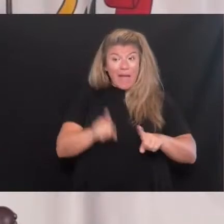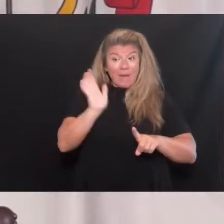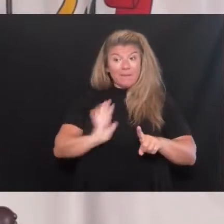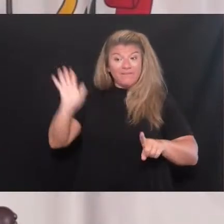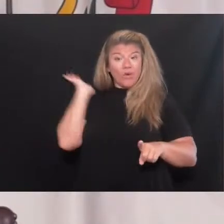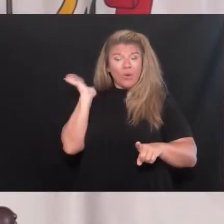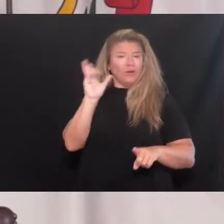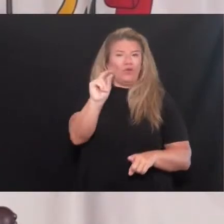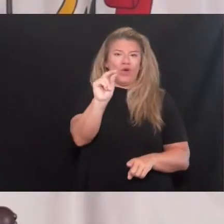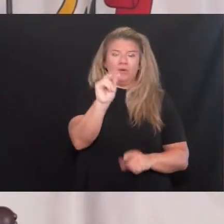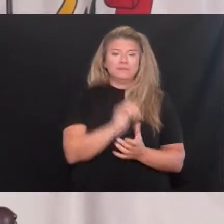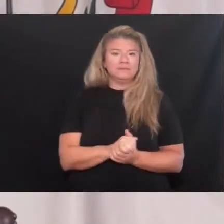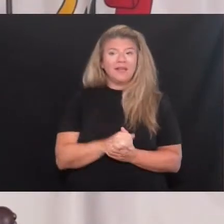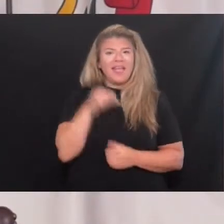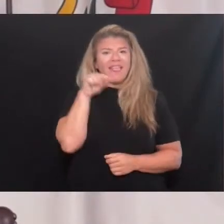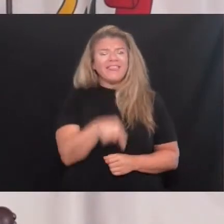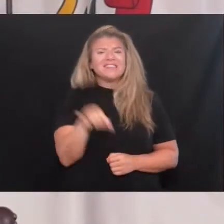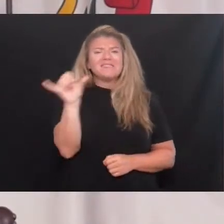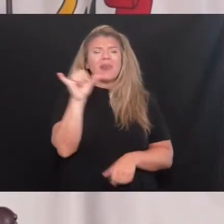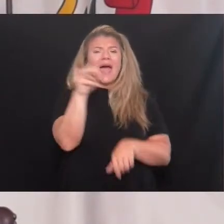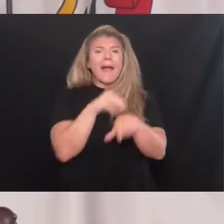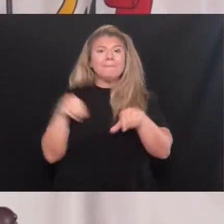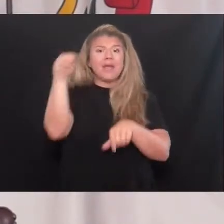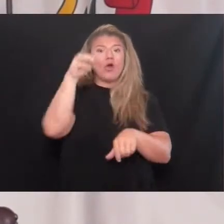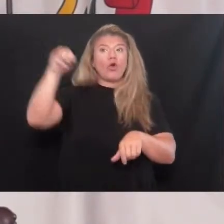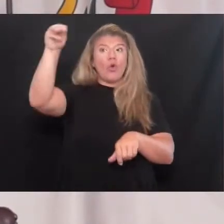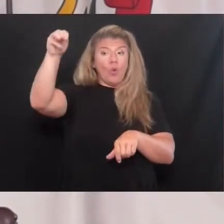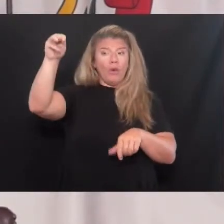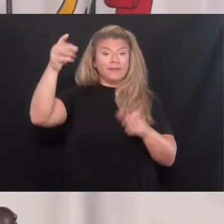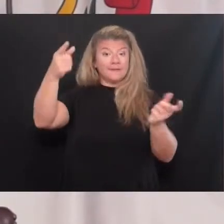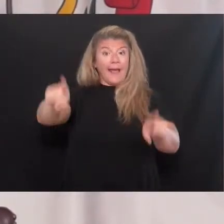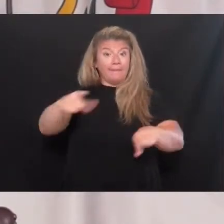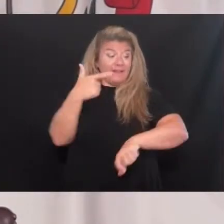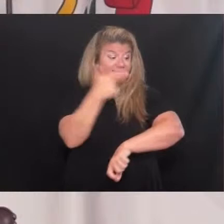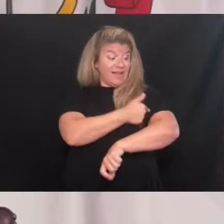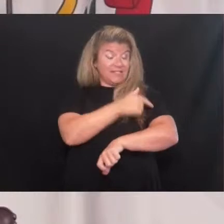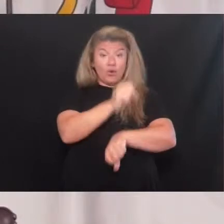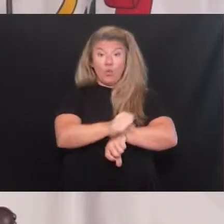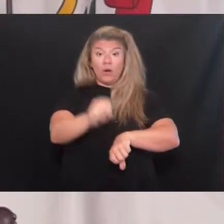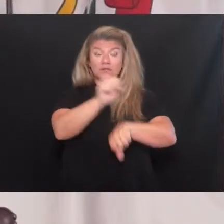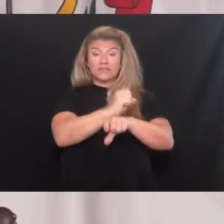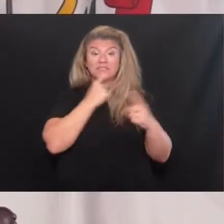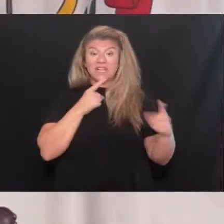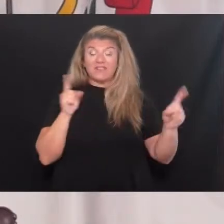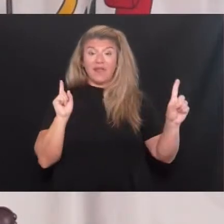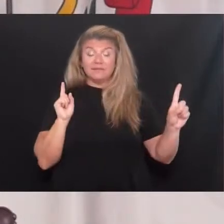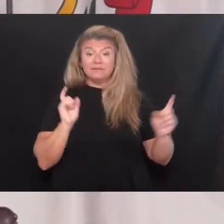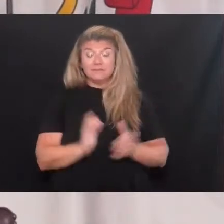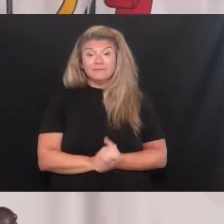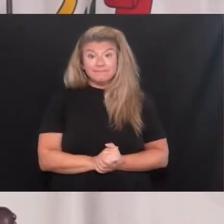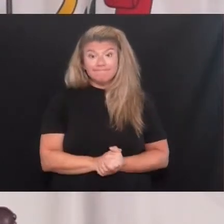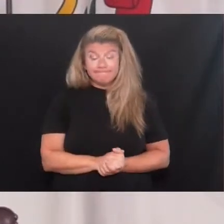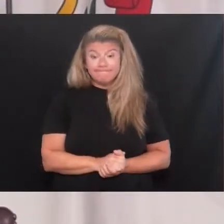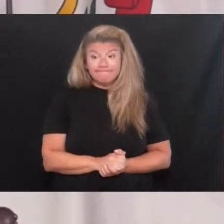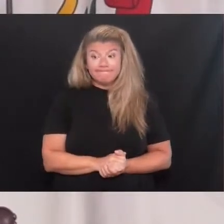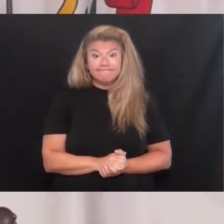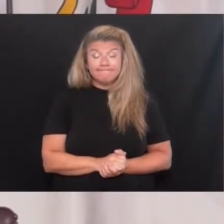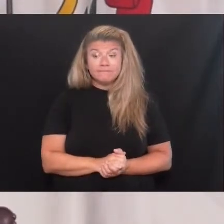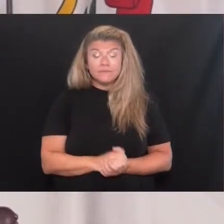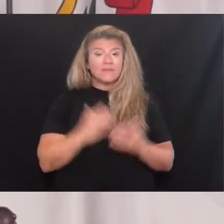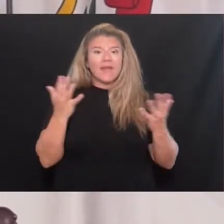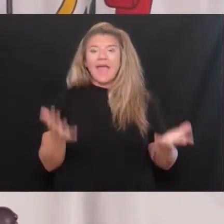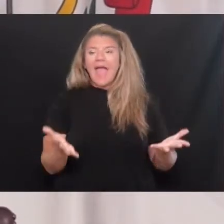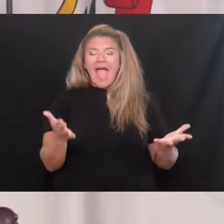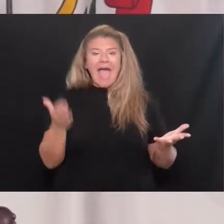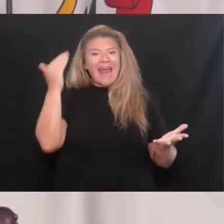It has been a miracle beyond belief that our vaccines have worked how they've worked. And and I